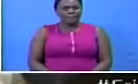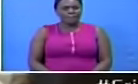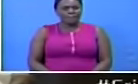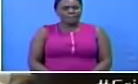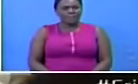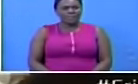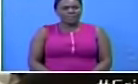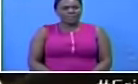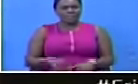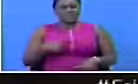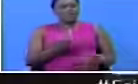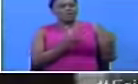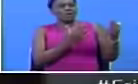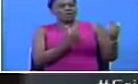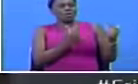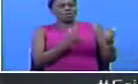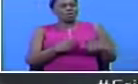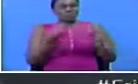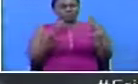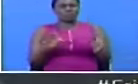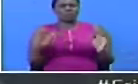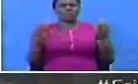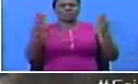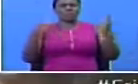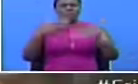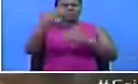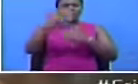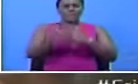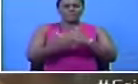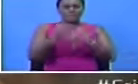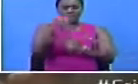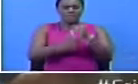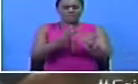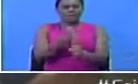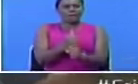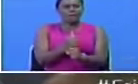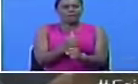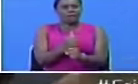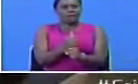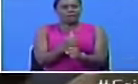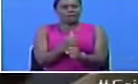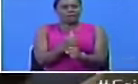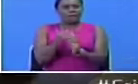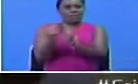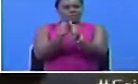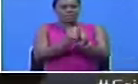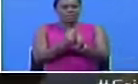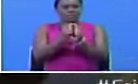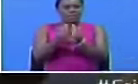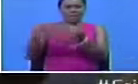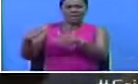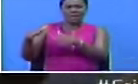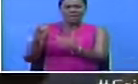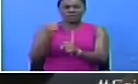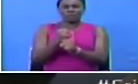to the award ceremony that's coming up in the next year. Yeah? We're together, and we'll go out there and do